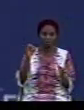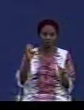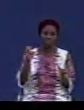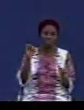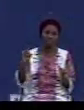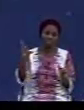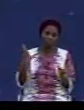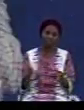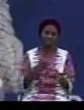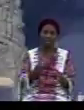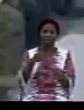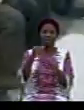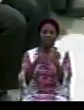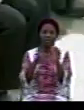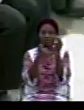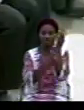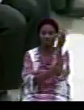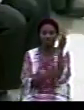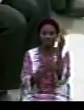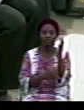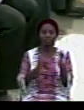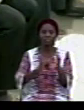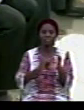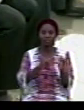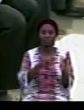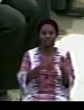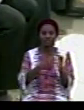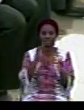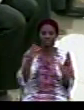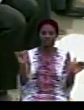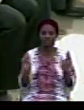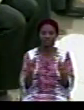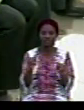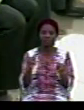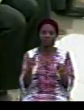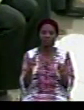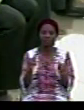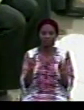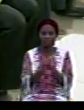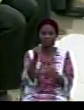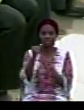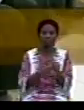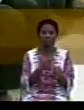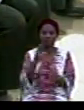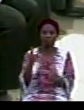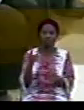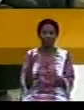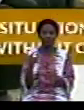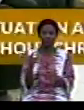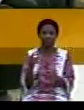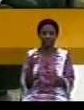to everyone. Paralysis, situation, and necessities without Christ. Number two is